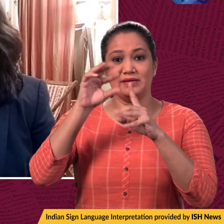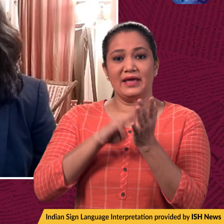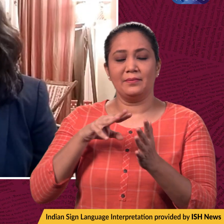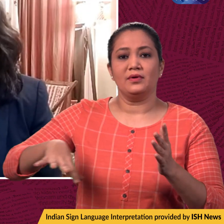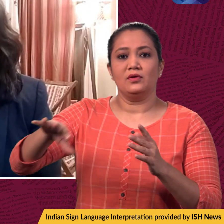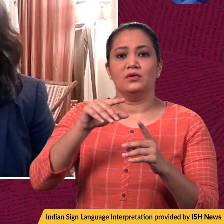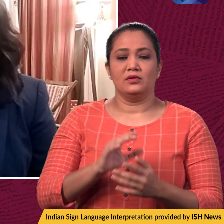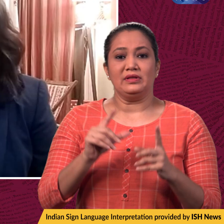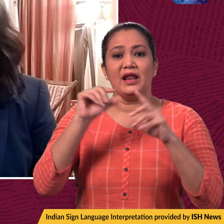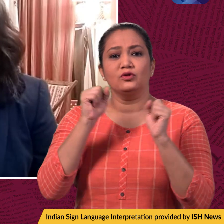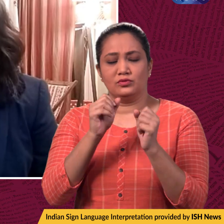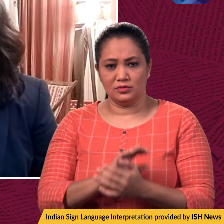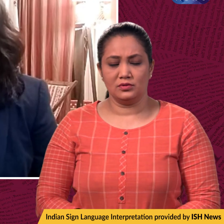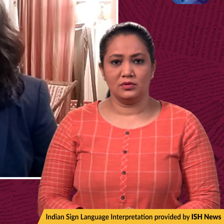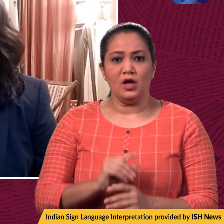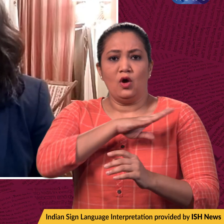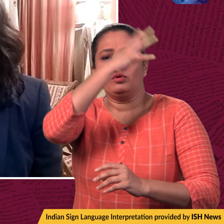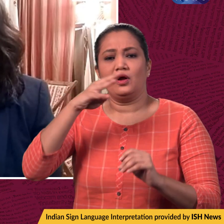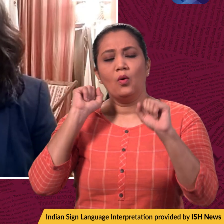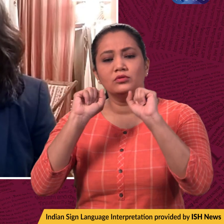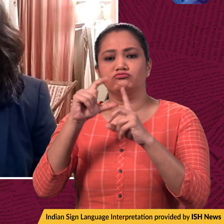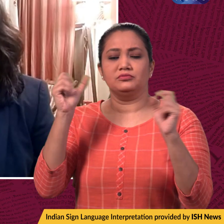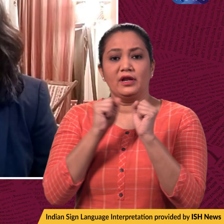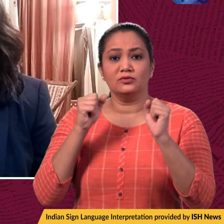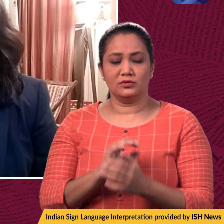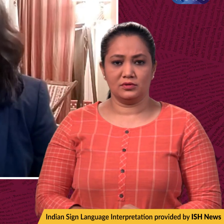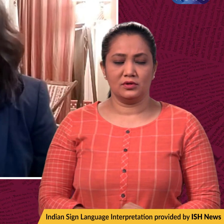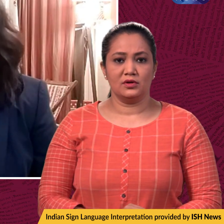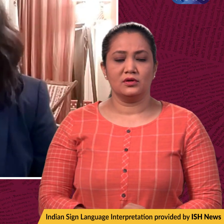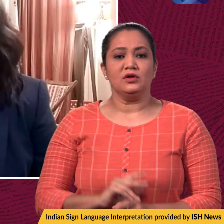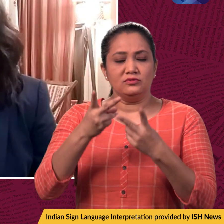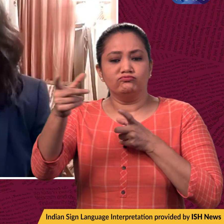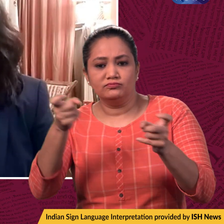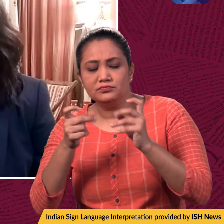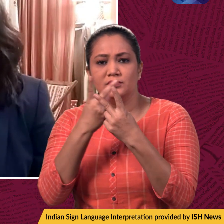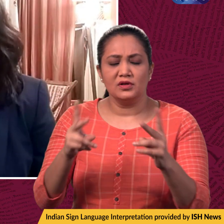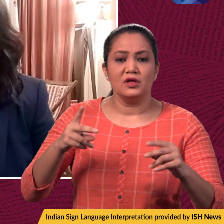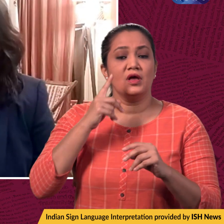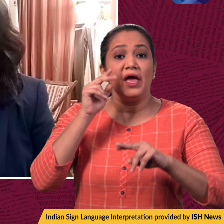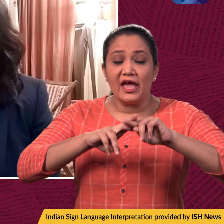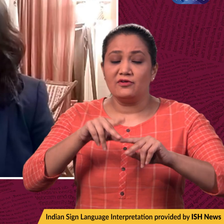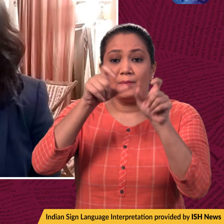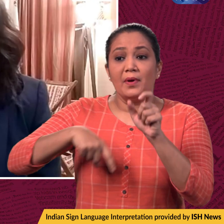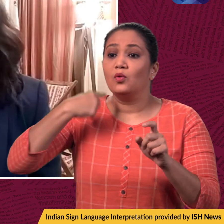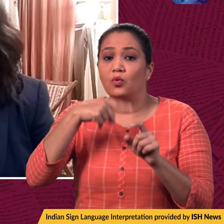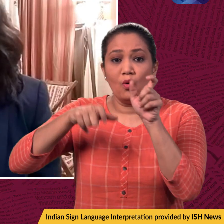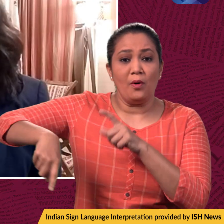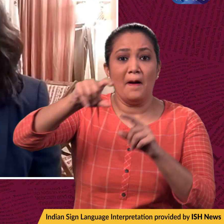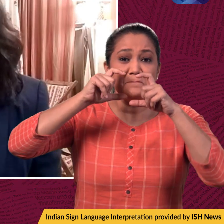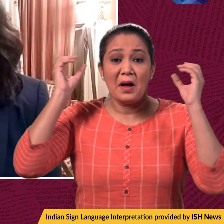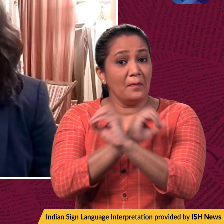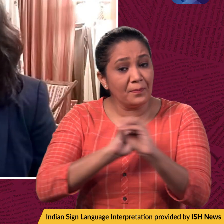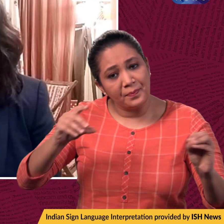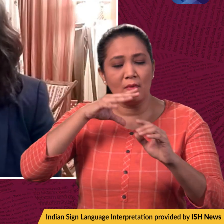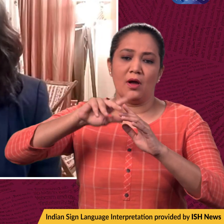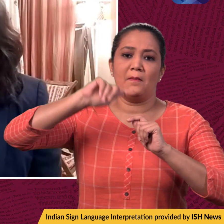magistrate of Dehradun, Uttarakhand, has also directed authorities to fine 500 rupees for those who come